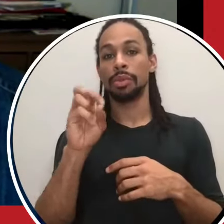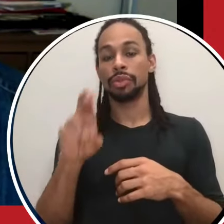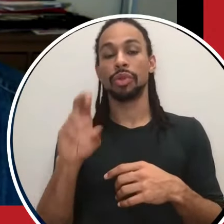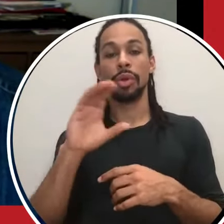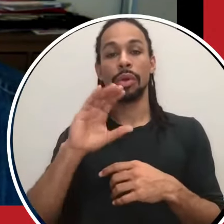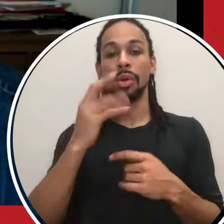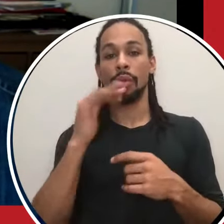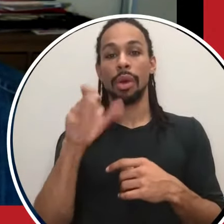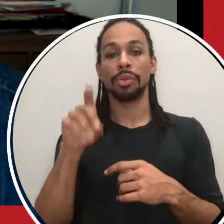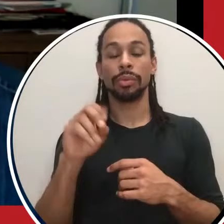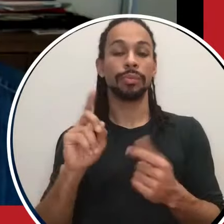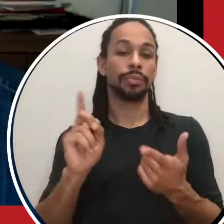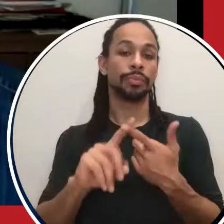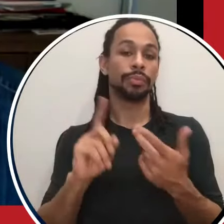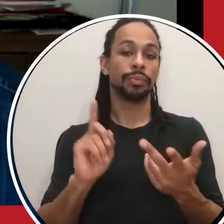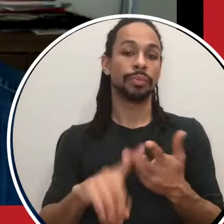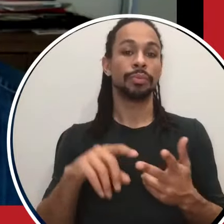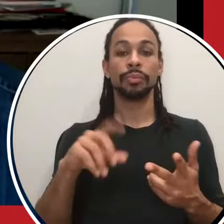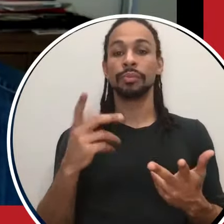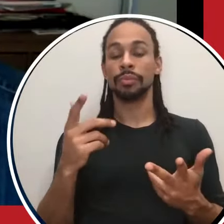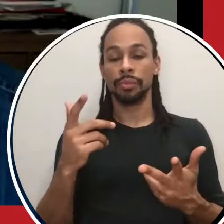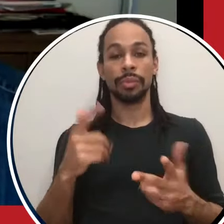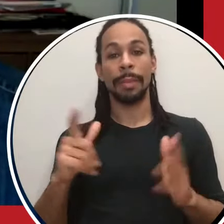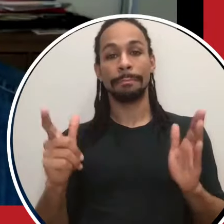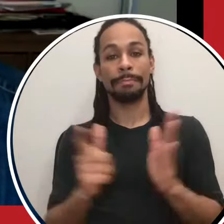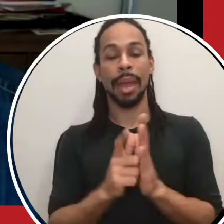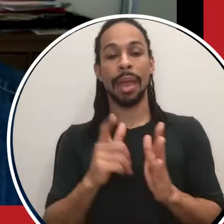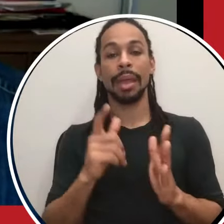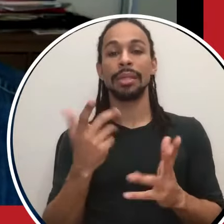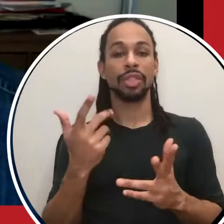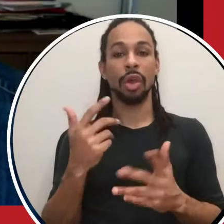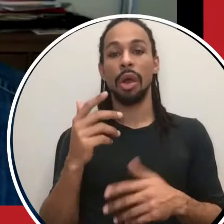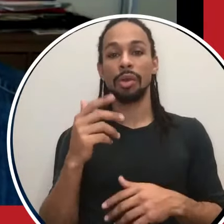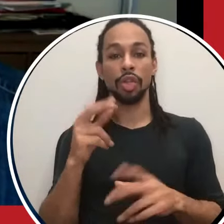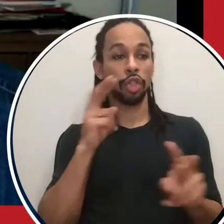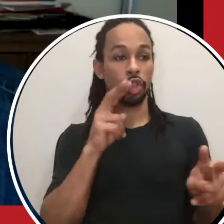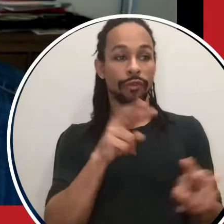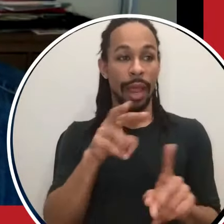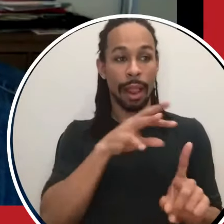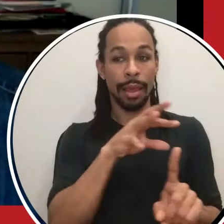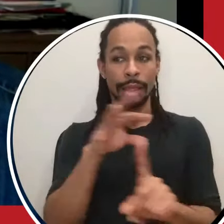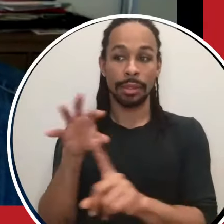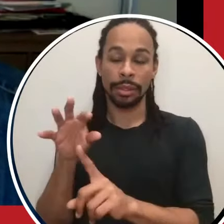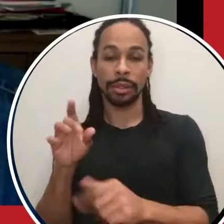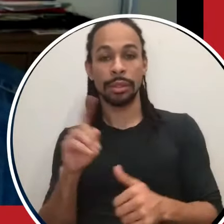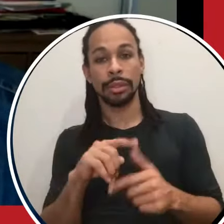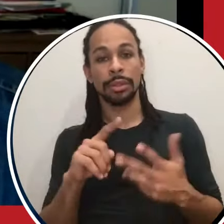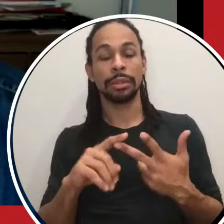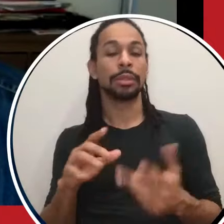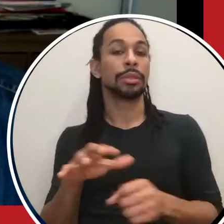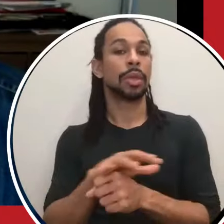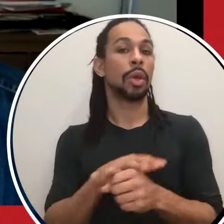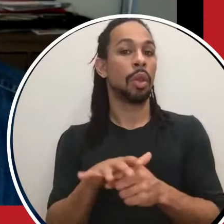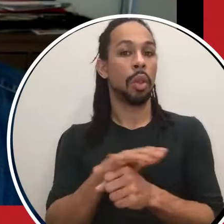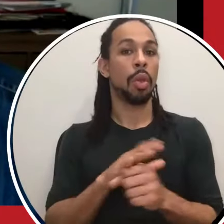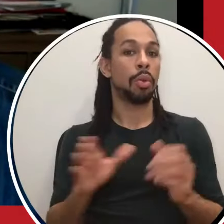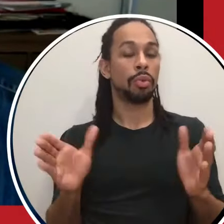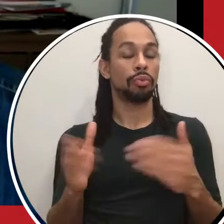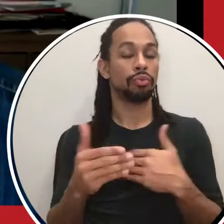tenant protections, bans on facial surveillance, local Green New Deal initiatives in Maine.